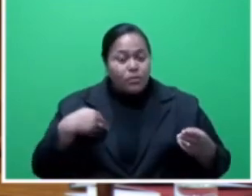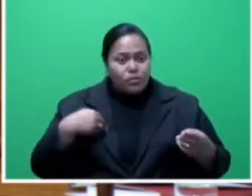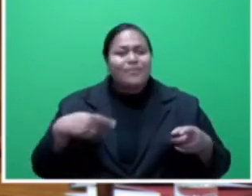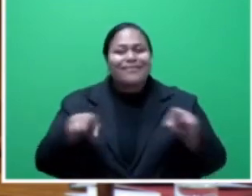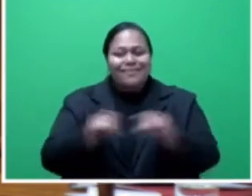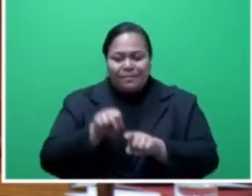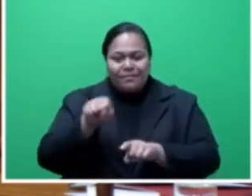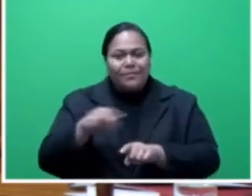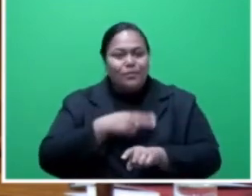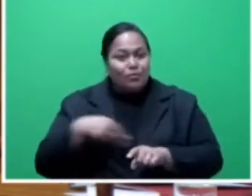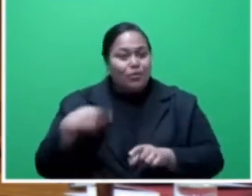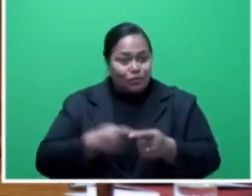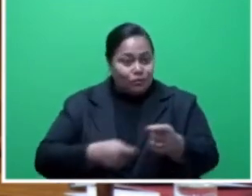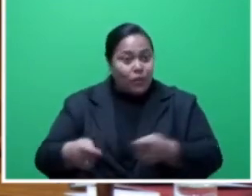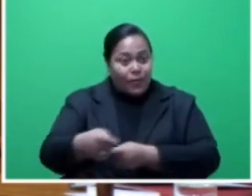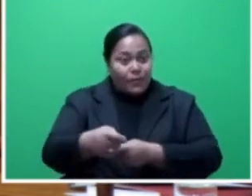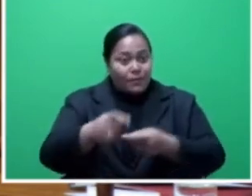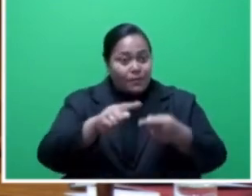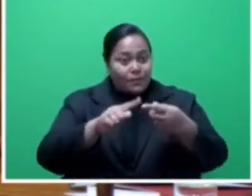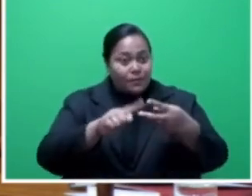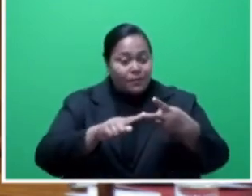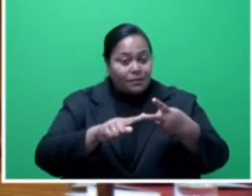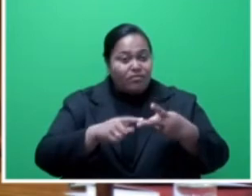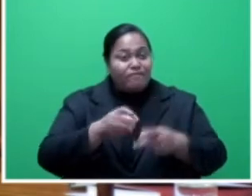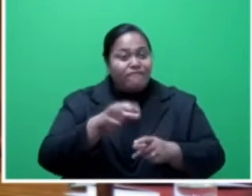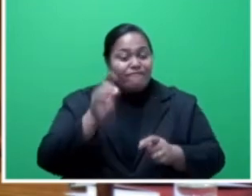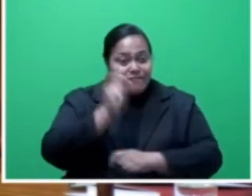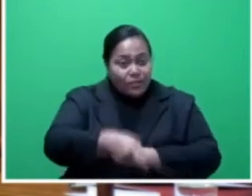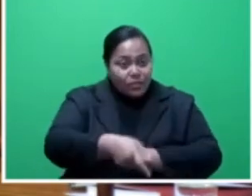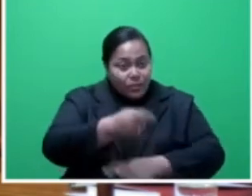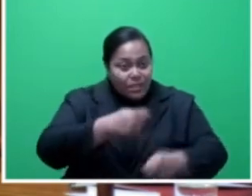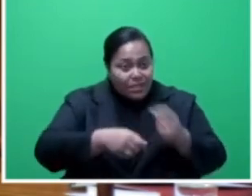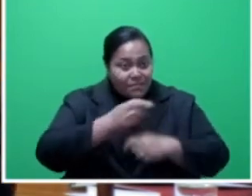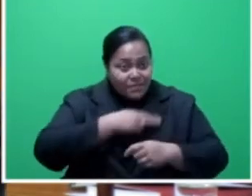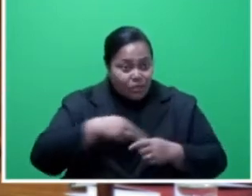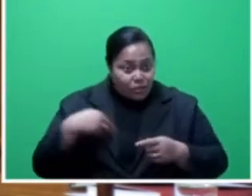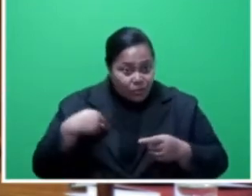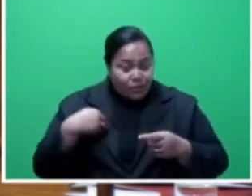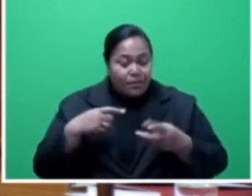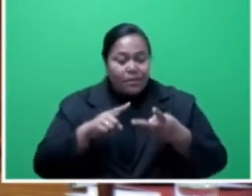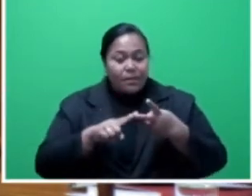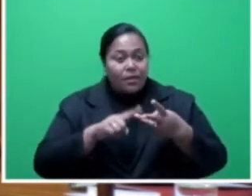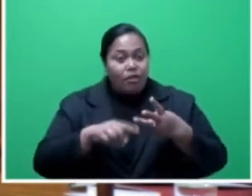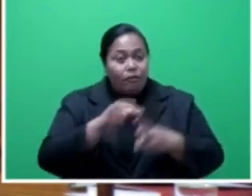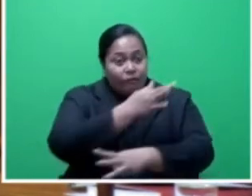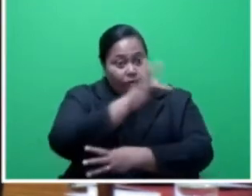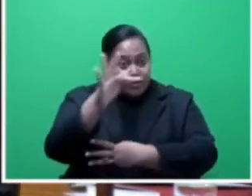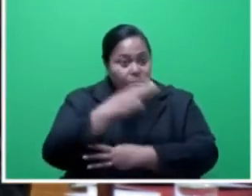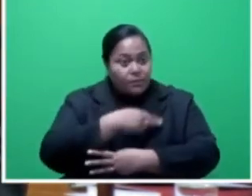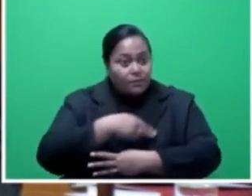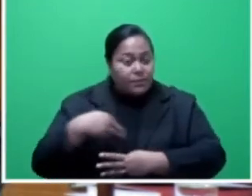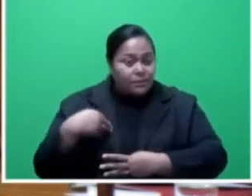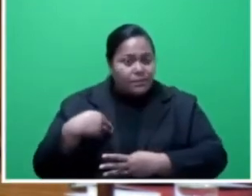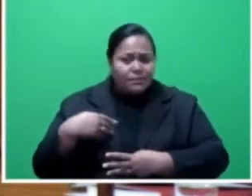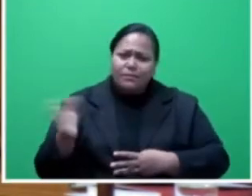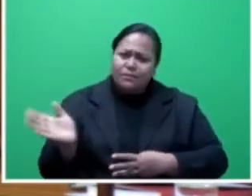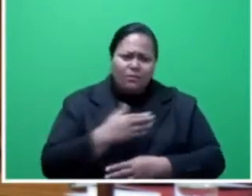of Trade, Ministry of Fisheries, Ministry of Forestry. They're all the